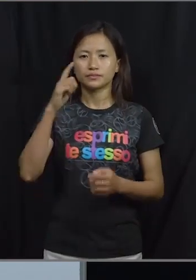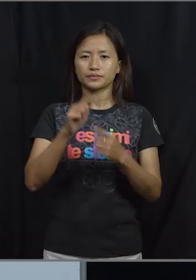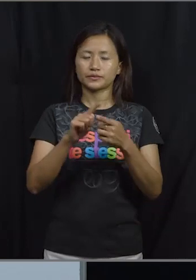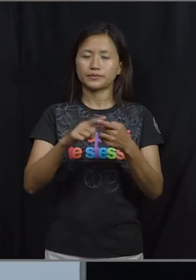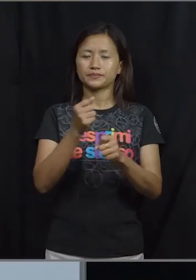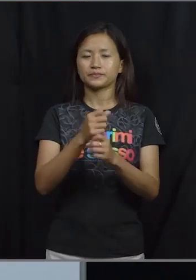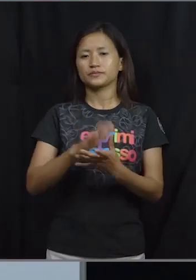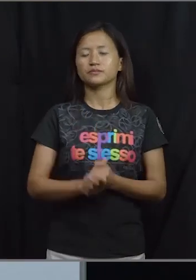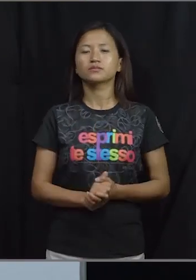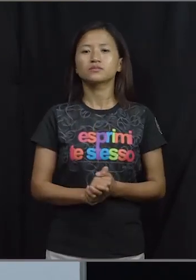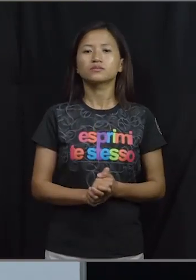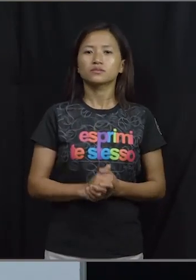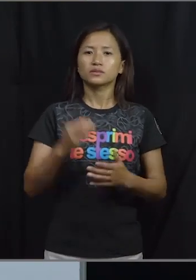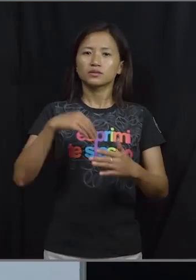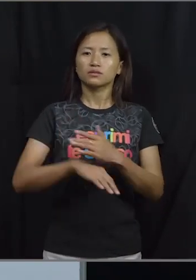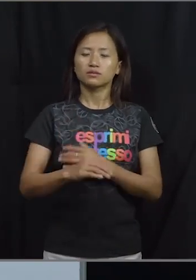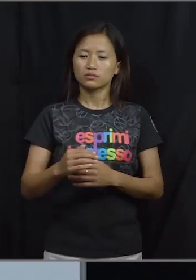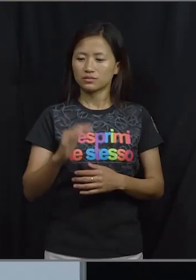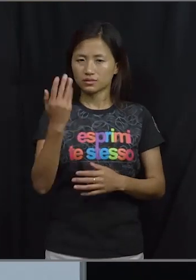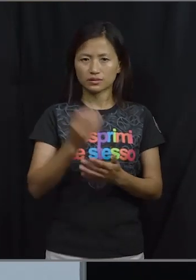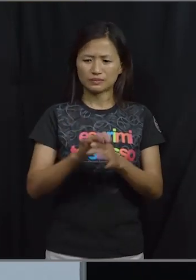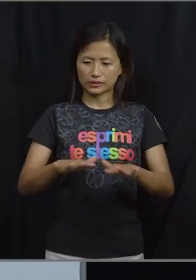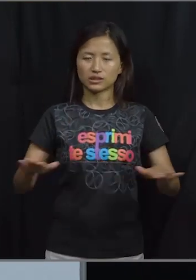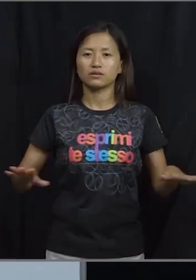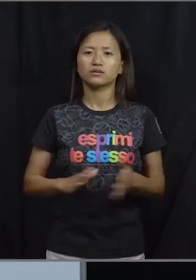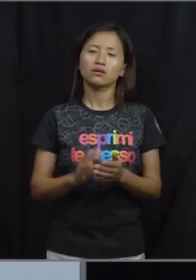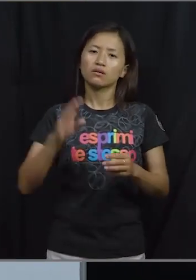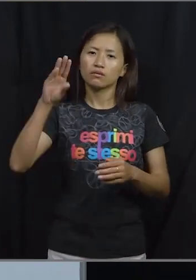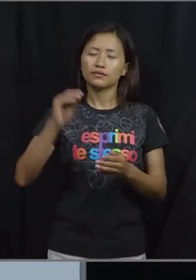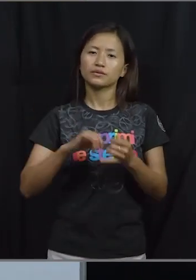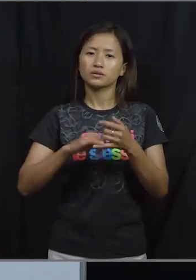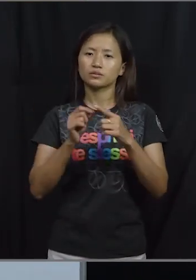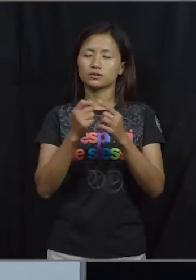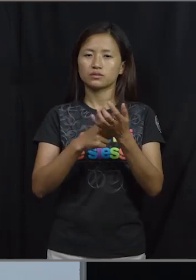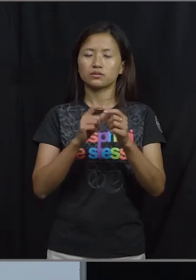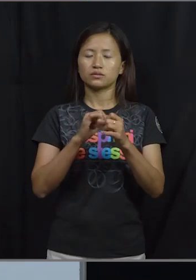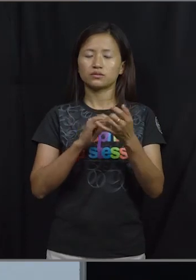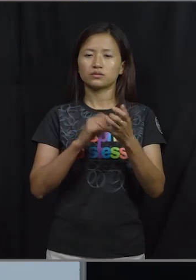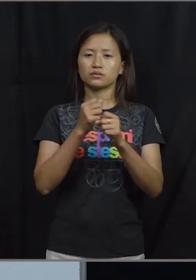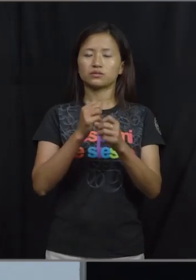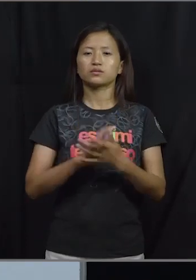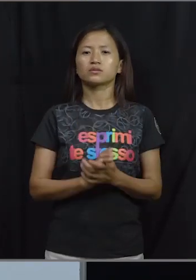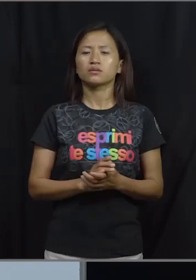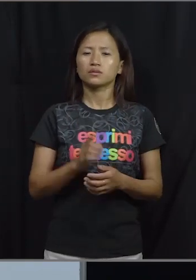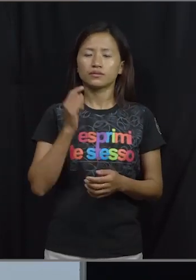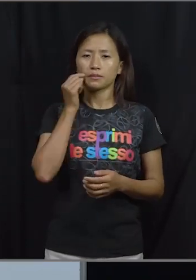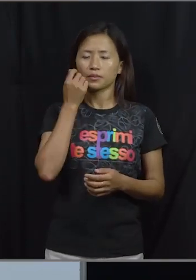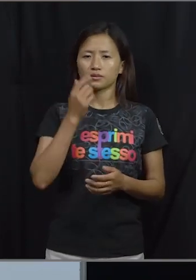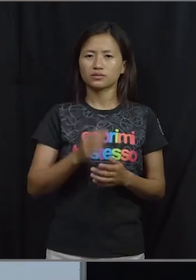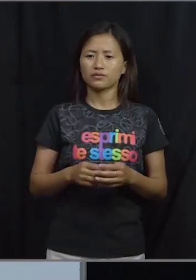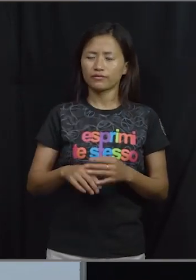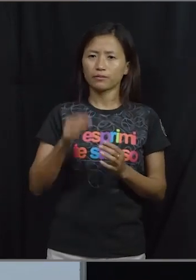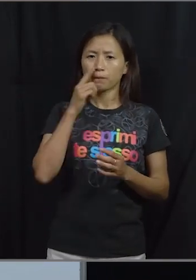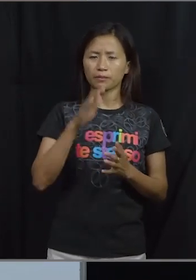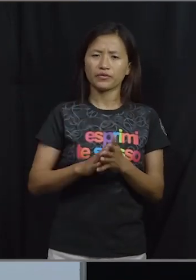example, in some children or in some offspring, if the parents are very tall, if both